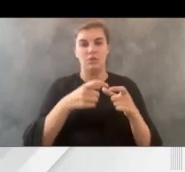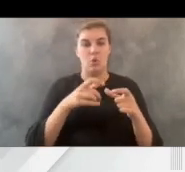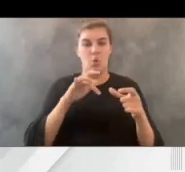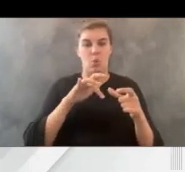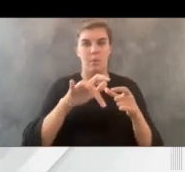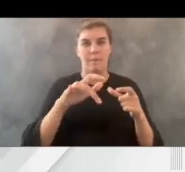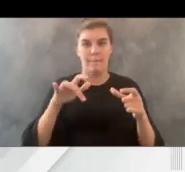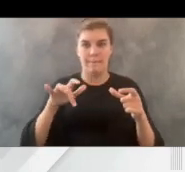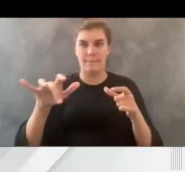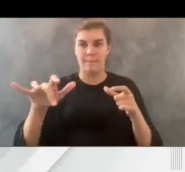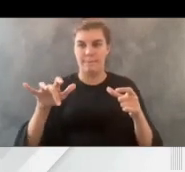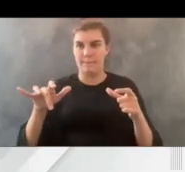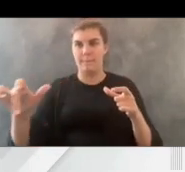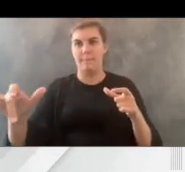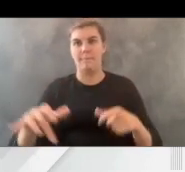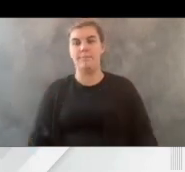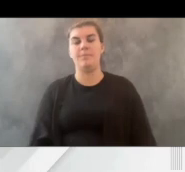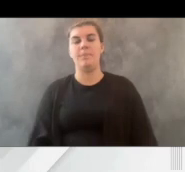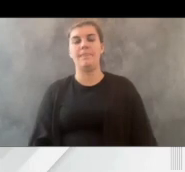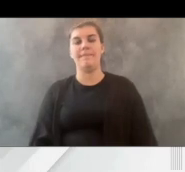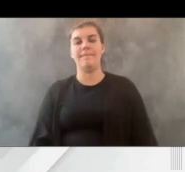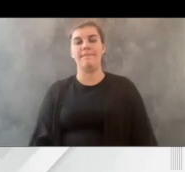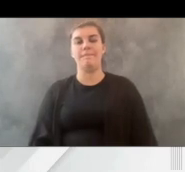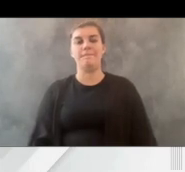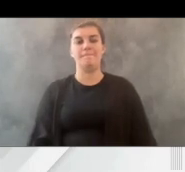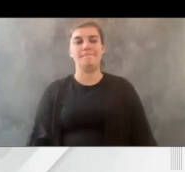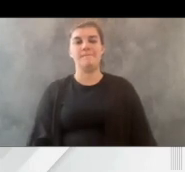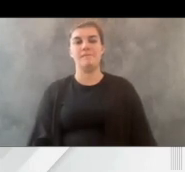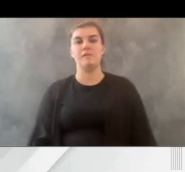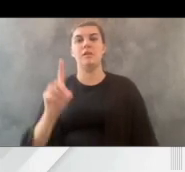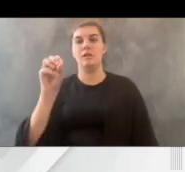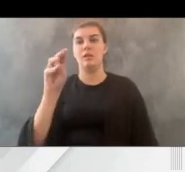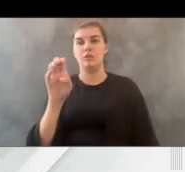that meet at grade breaks must be flush.